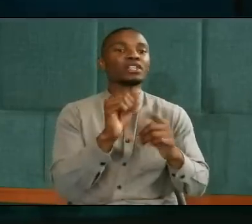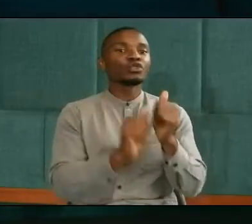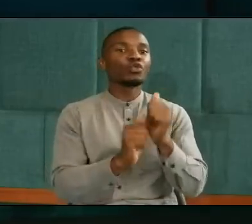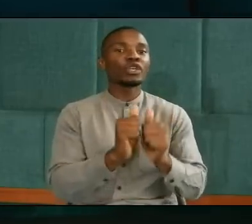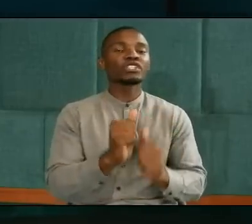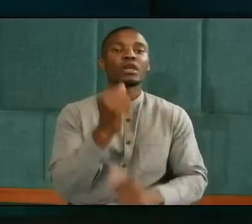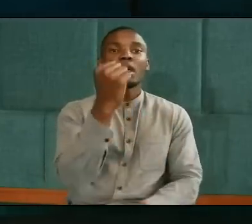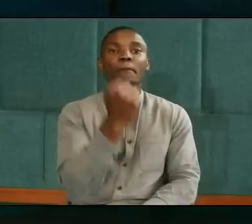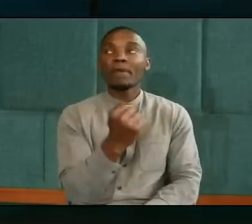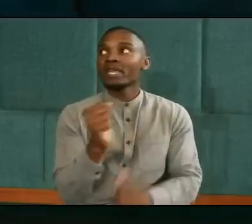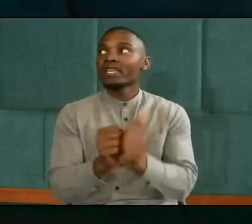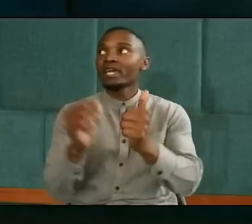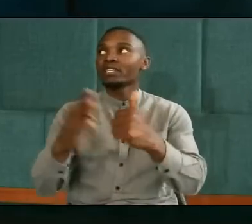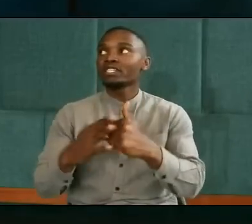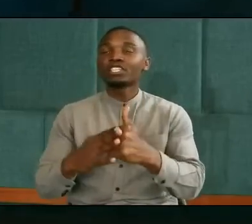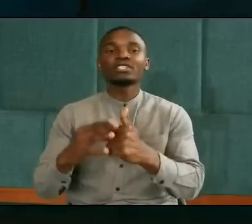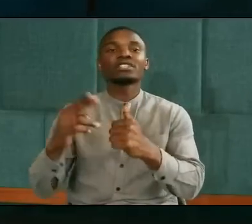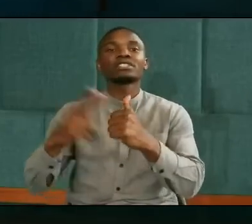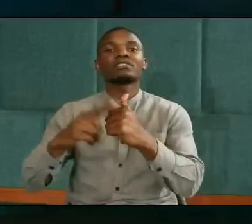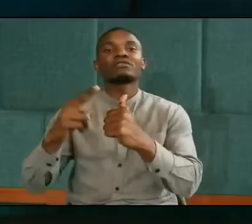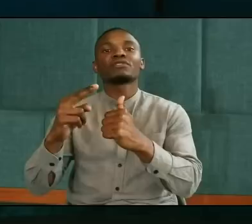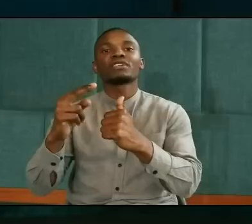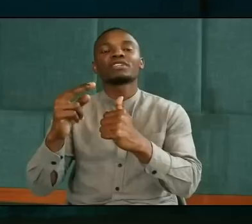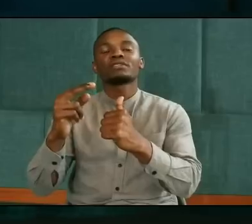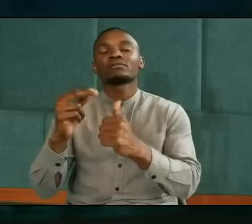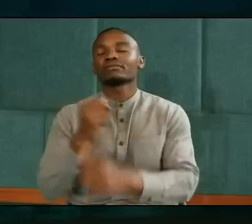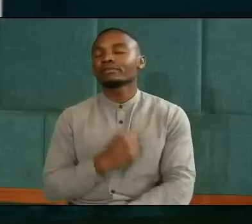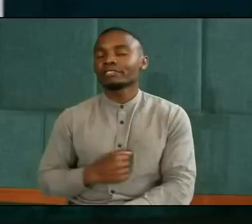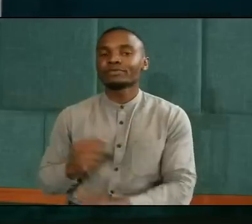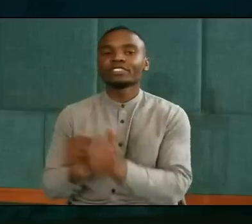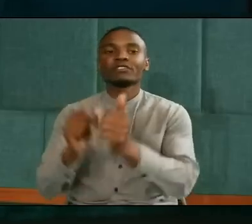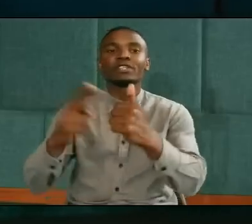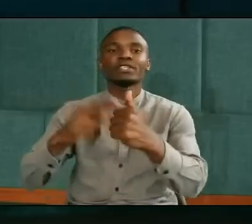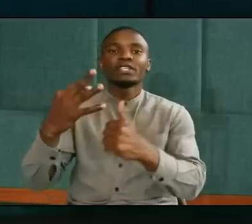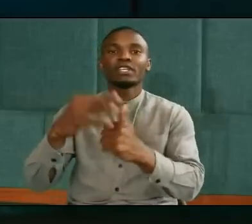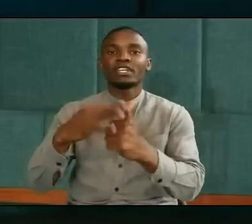1917-80. Sign number three is the moon turning blood.